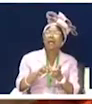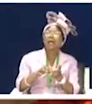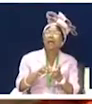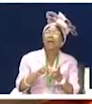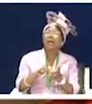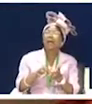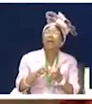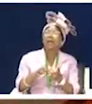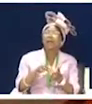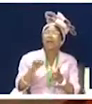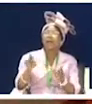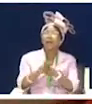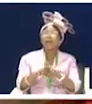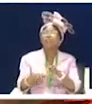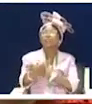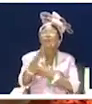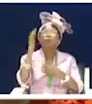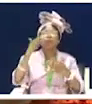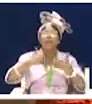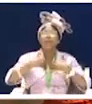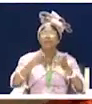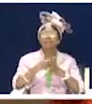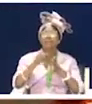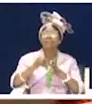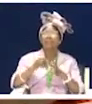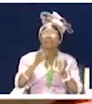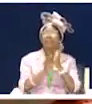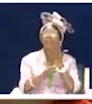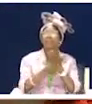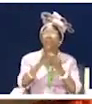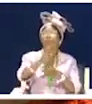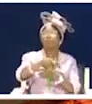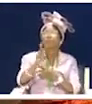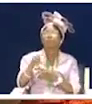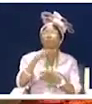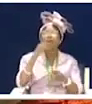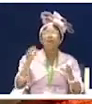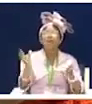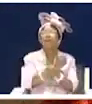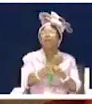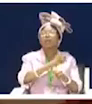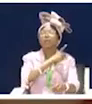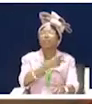I've got it. February 2022, I got pregnant.